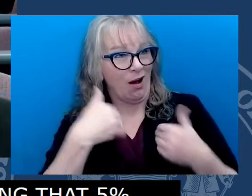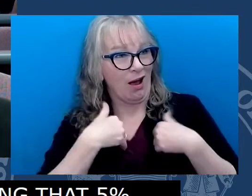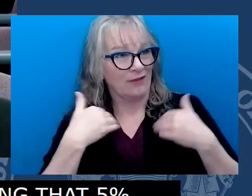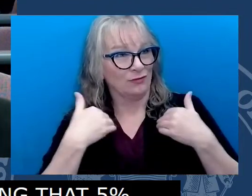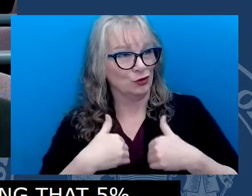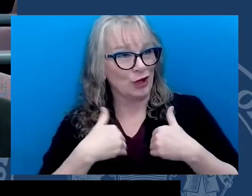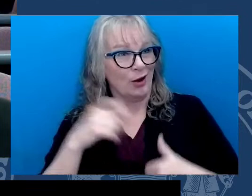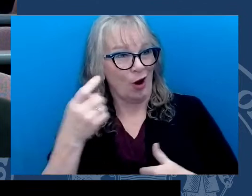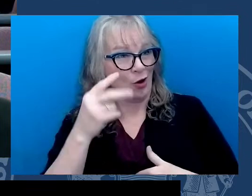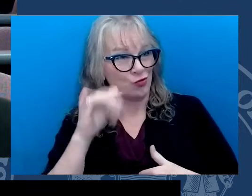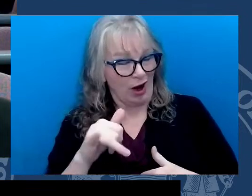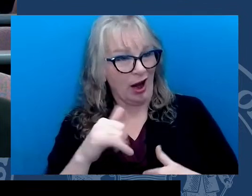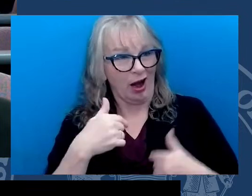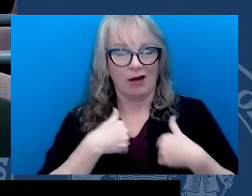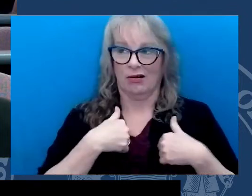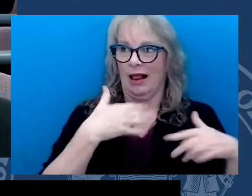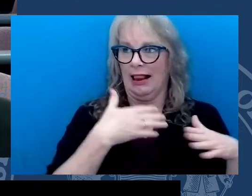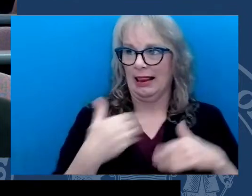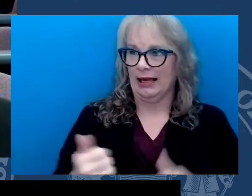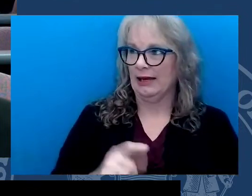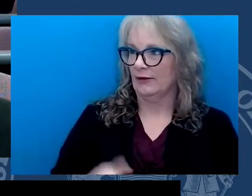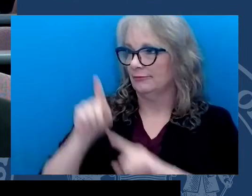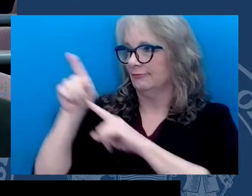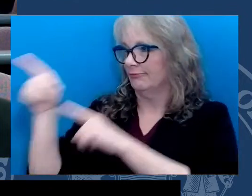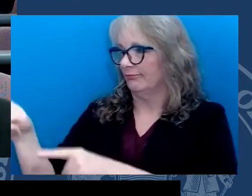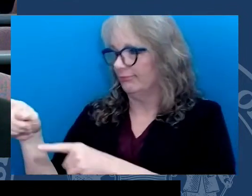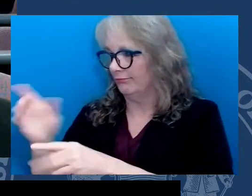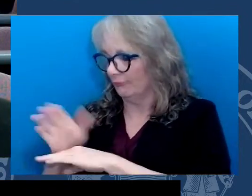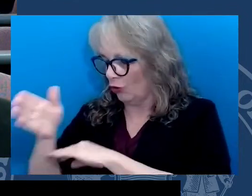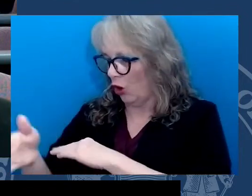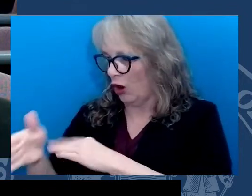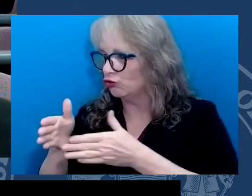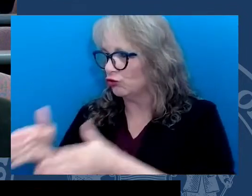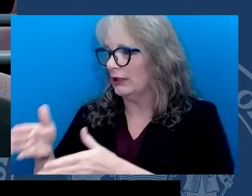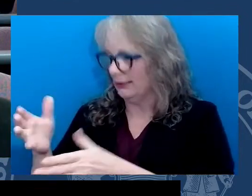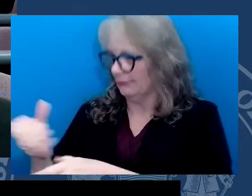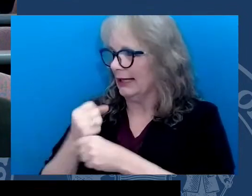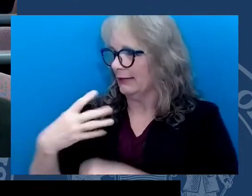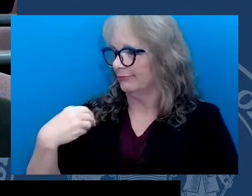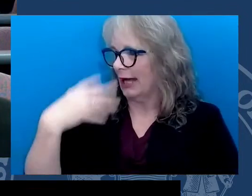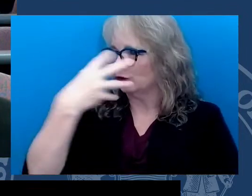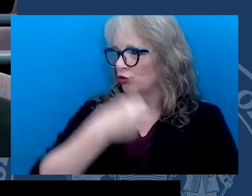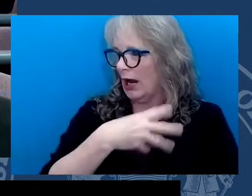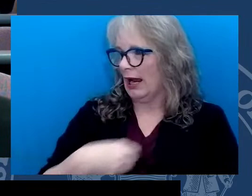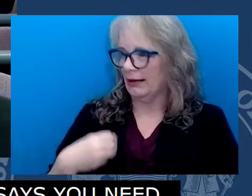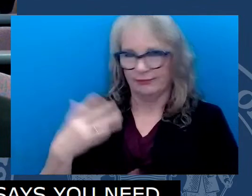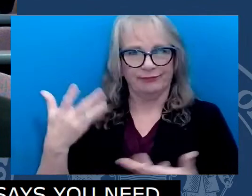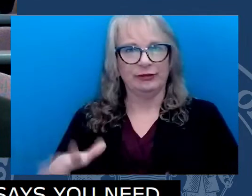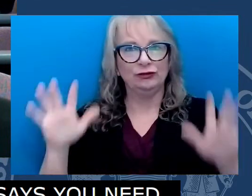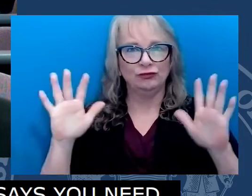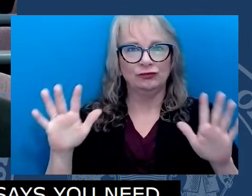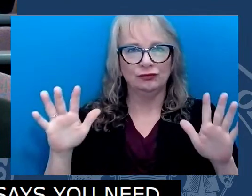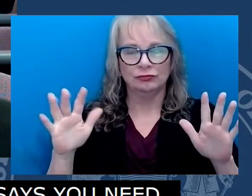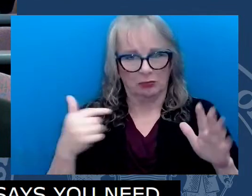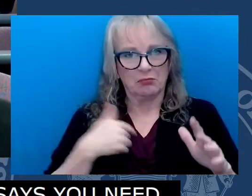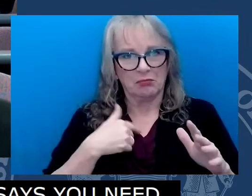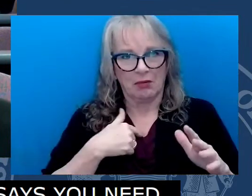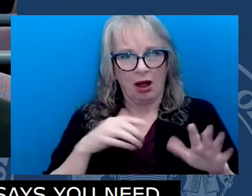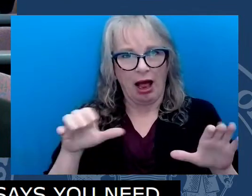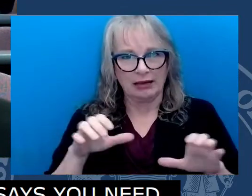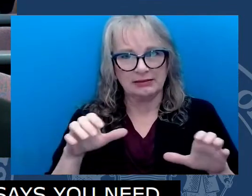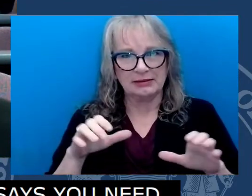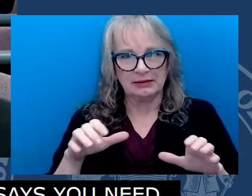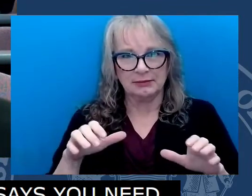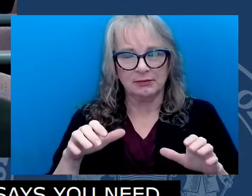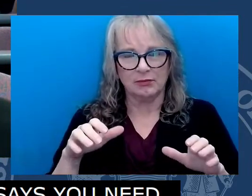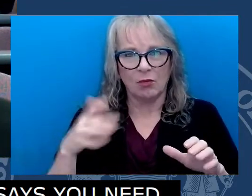leave that doctor's office and walk across the street Sure. and have it done, which I had done this fall. Sure.